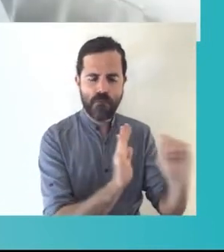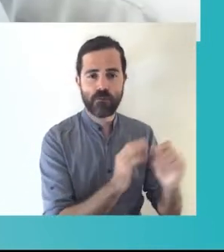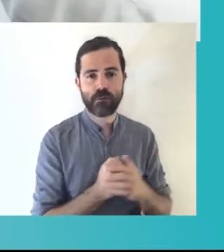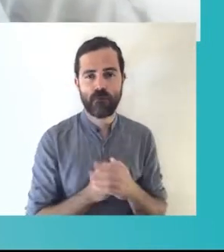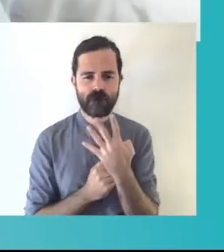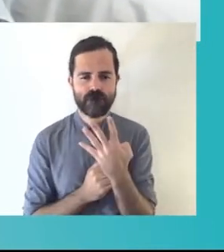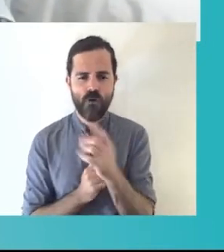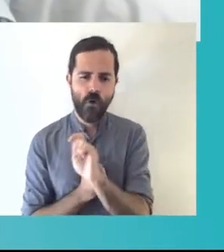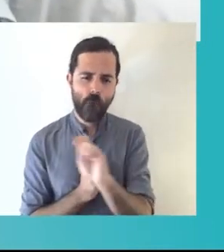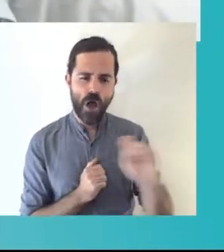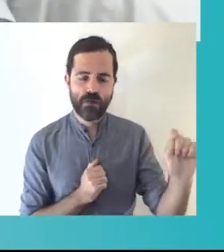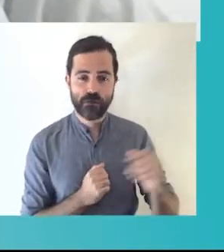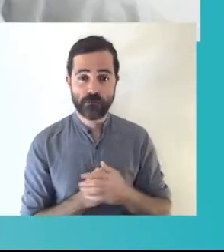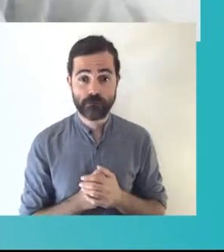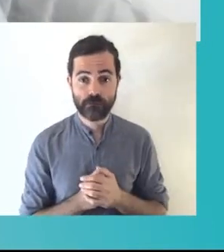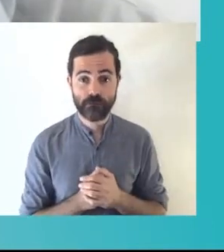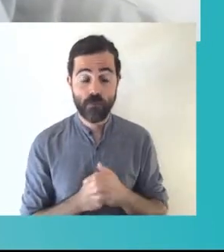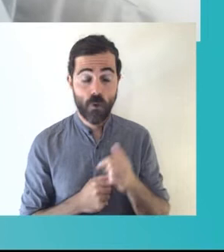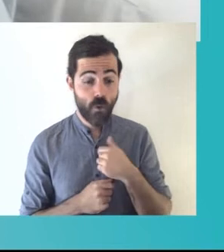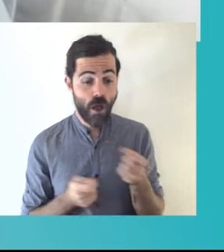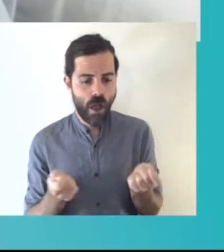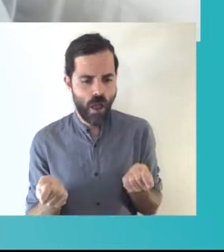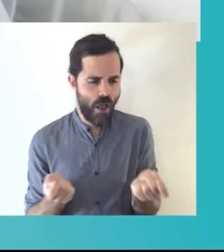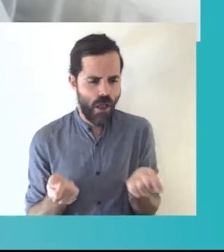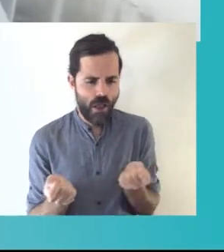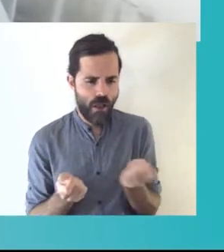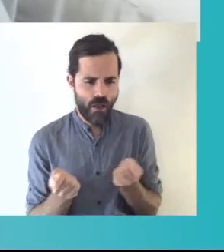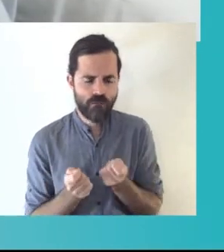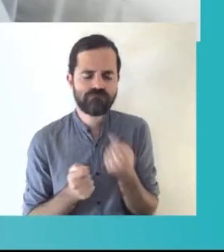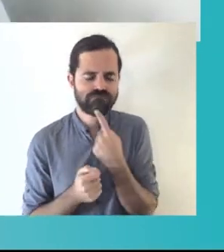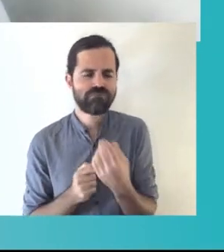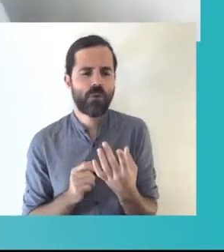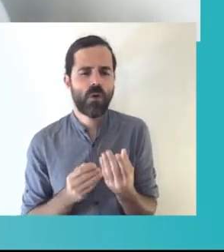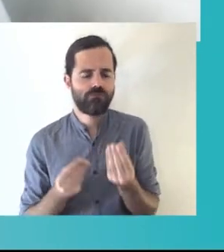served almost 3,000 people. And most importantly, we've